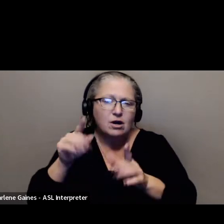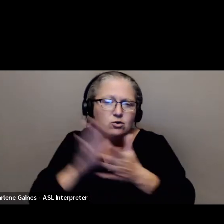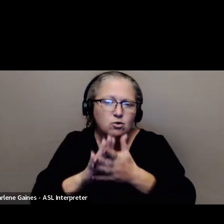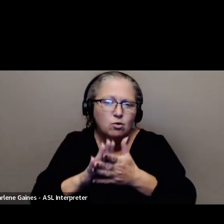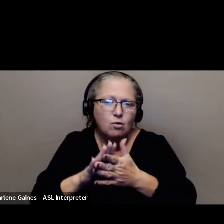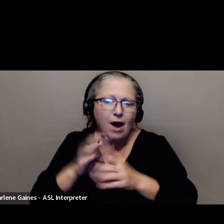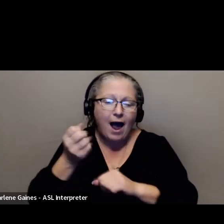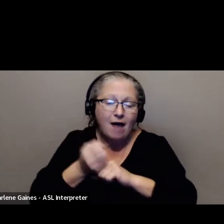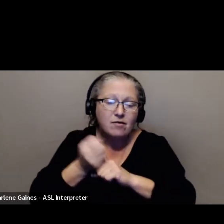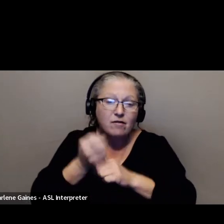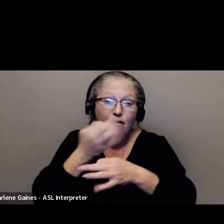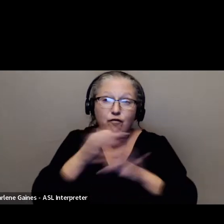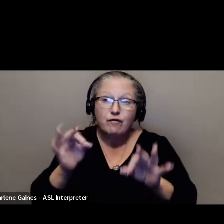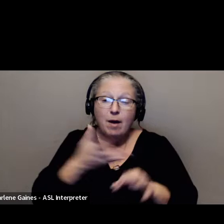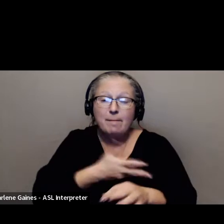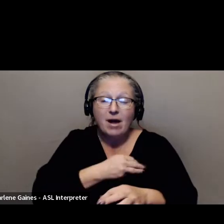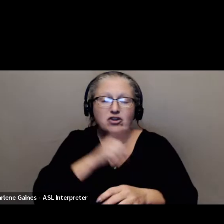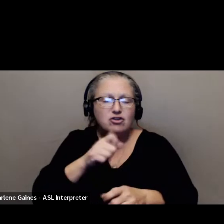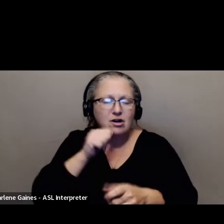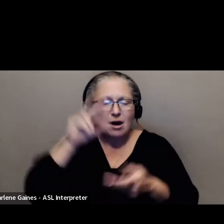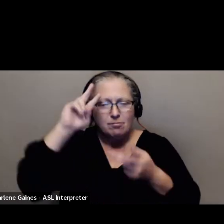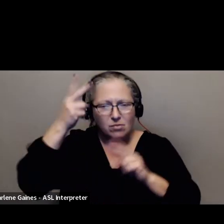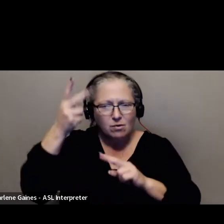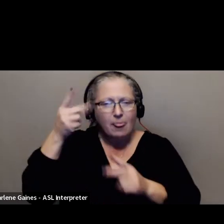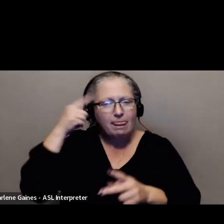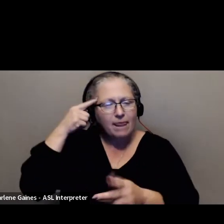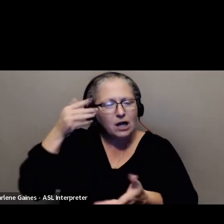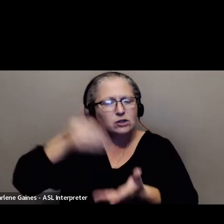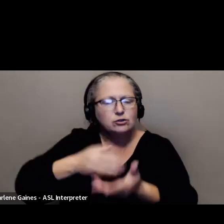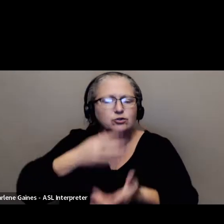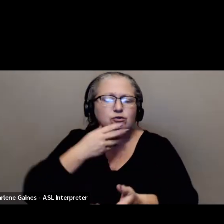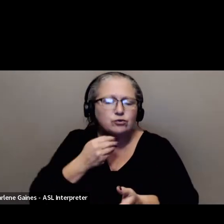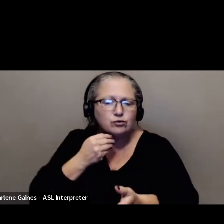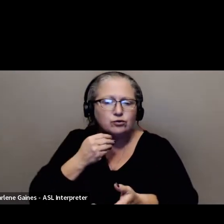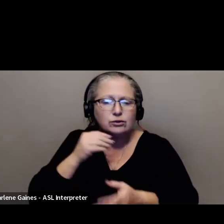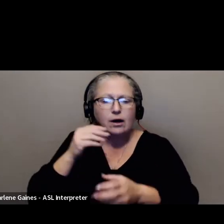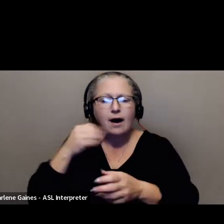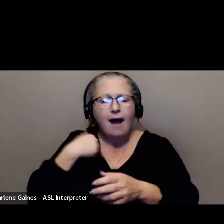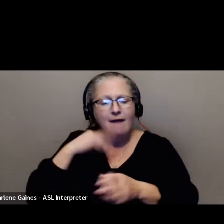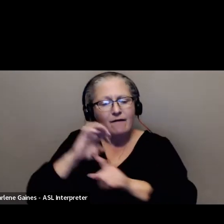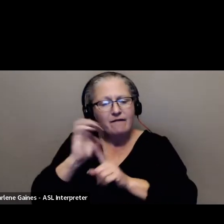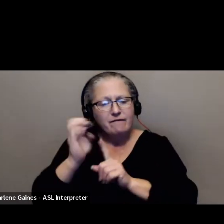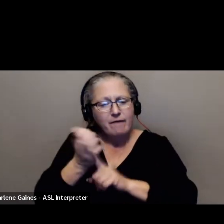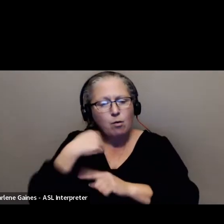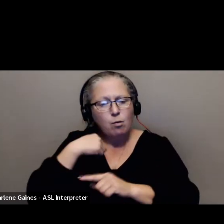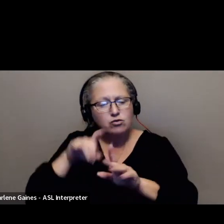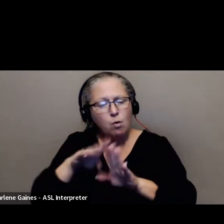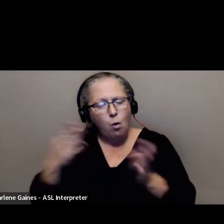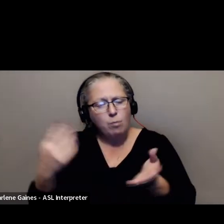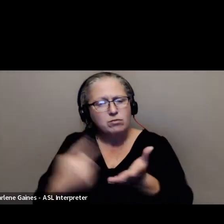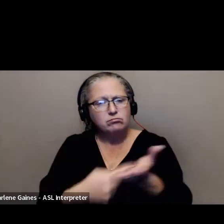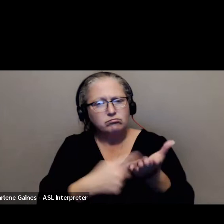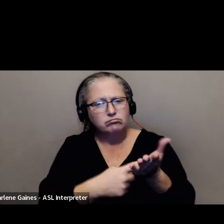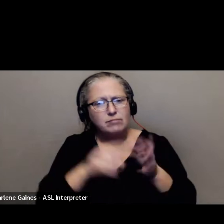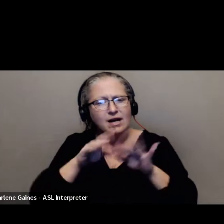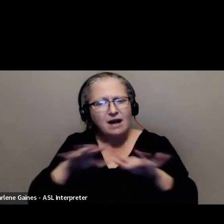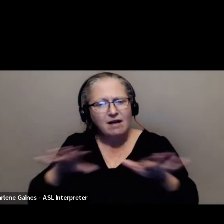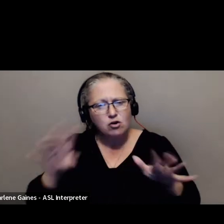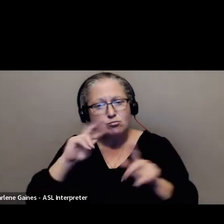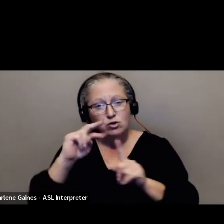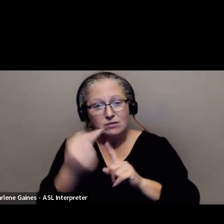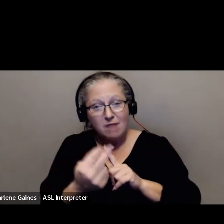free Palestine shouldn't be misunderstood as anti-Semitism. Creating an environment where open discussions and diverse